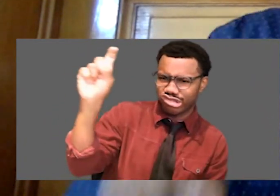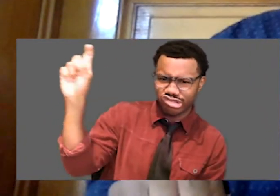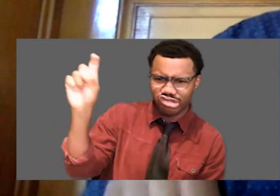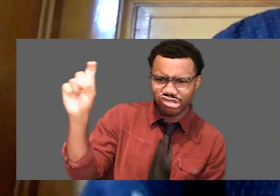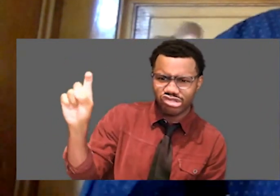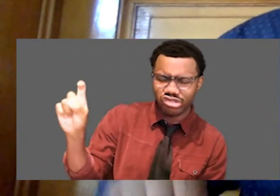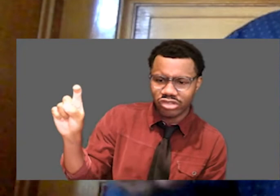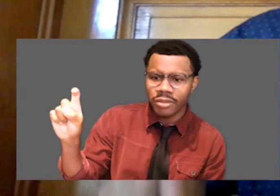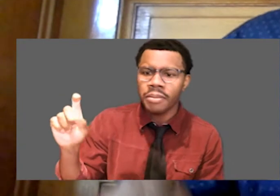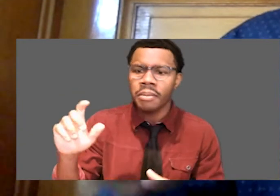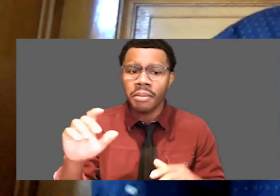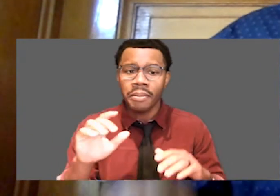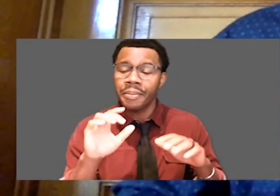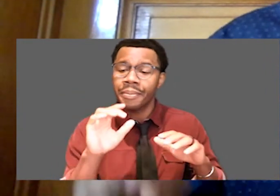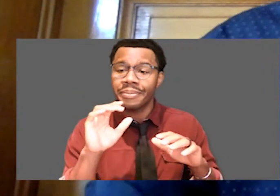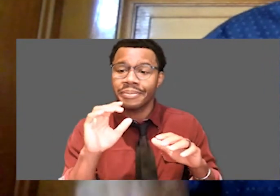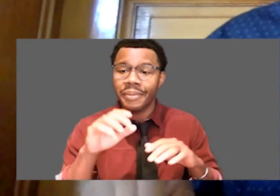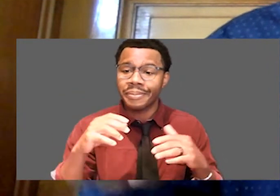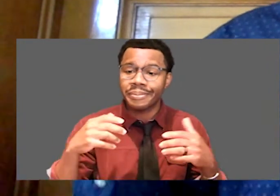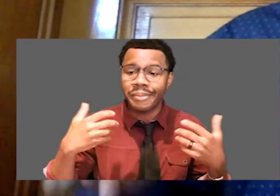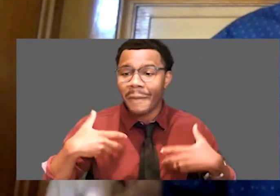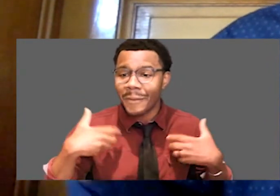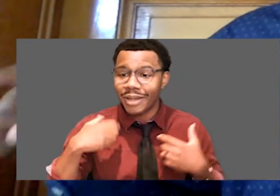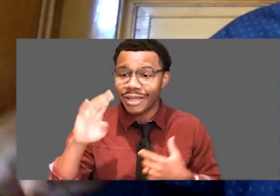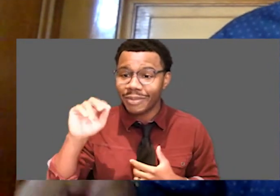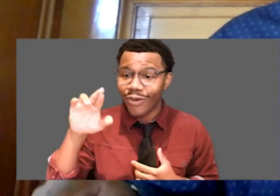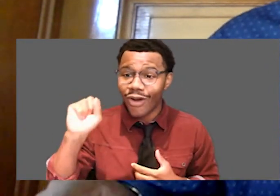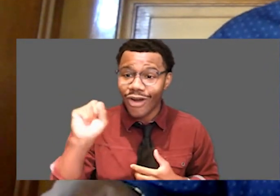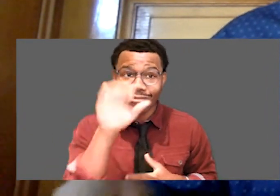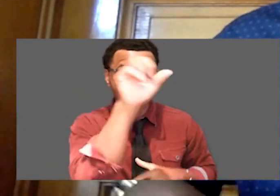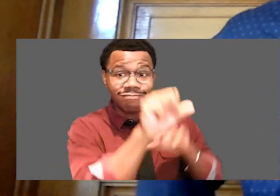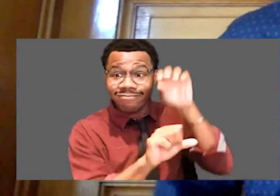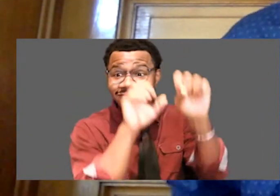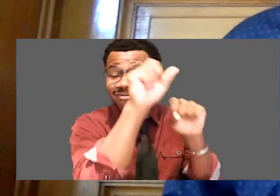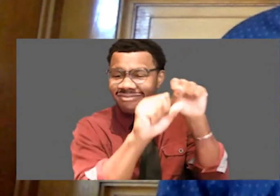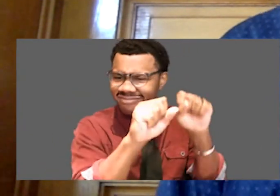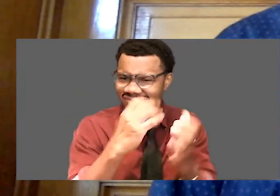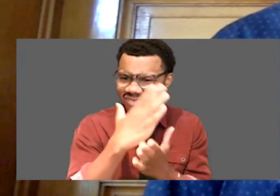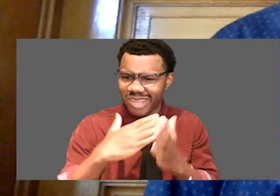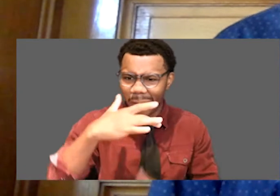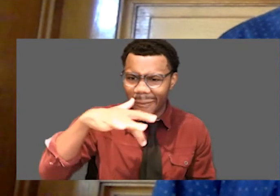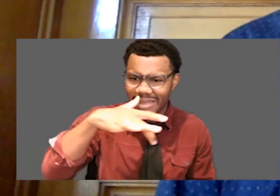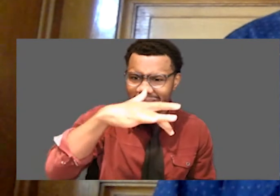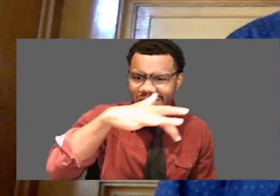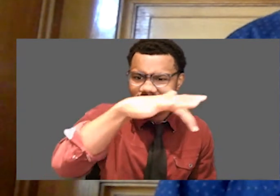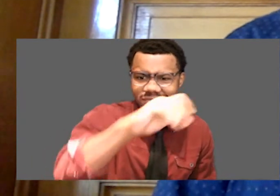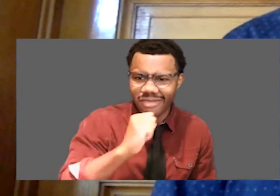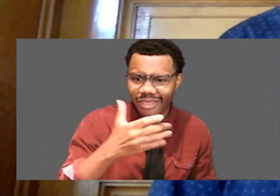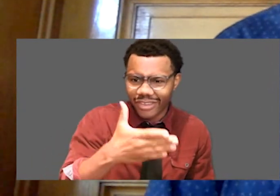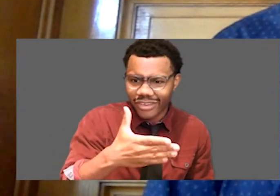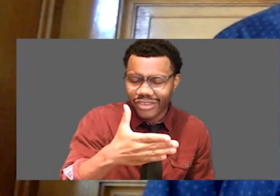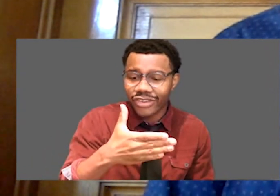geodesic set of monkey bars was missing many of its climbing limbs, and one of our three swings was just